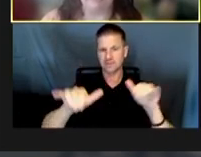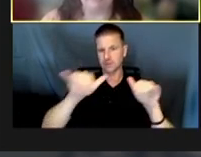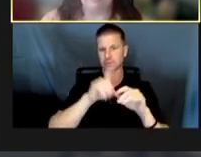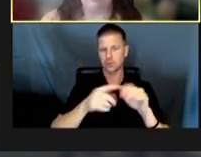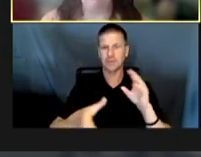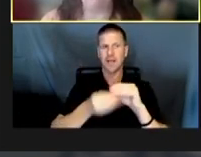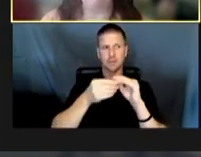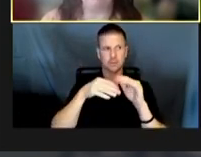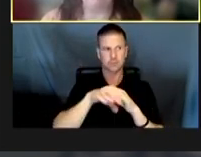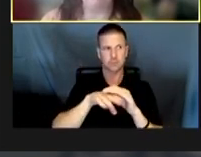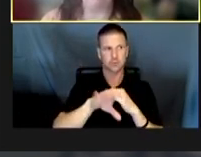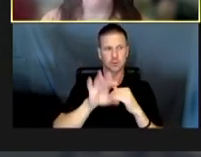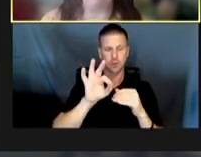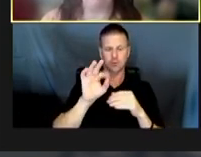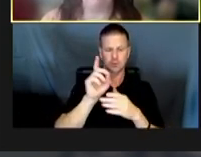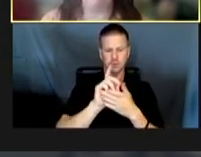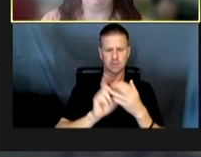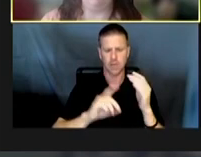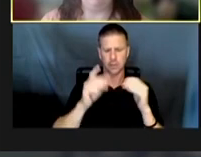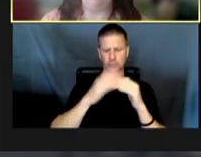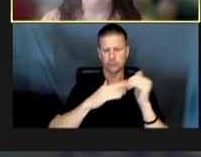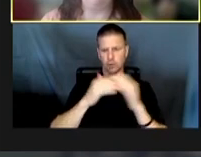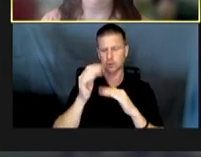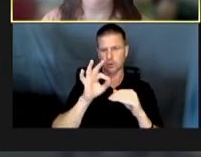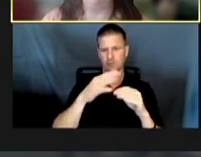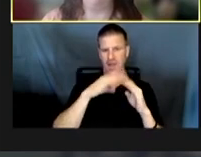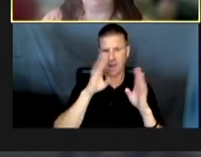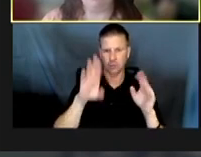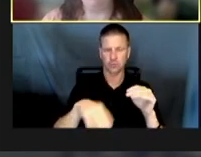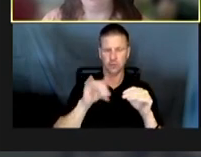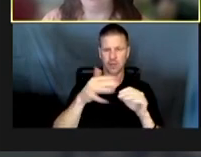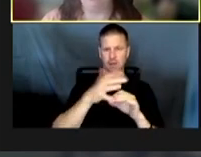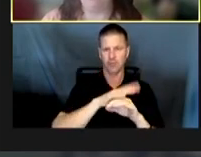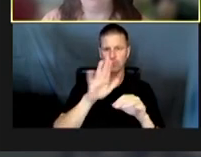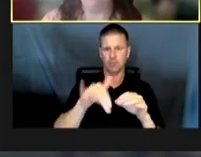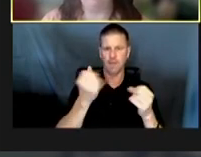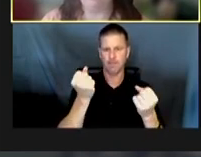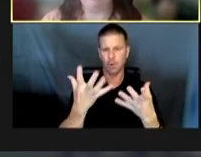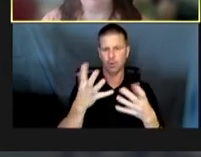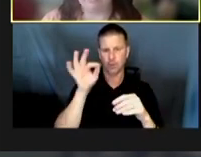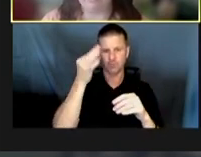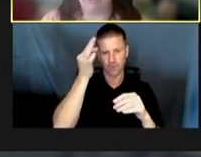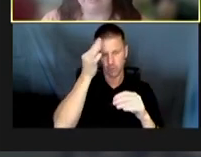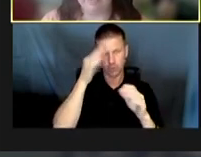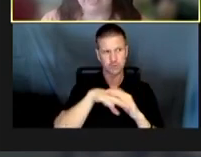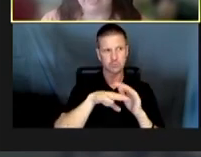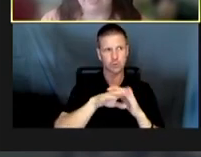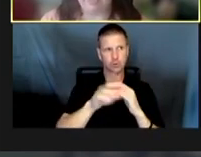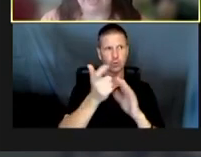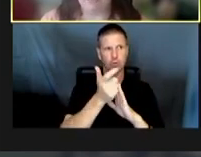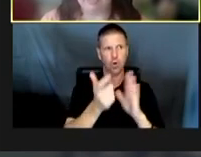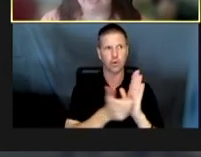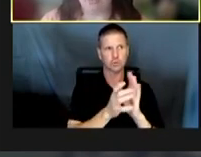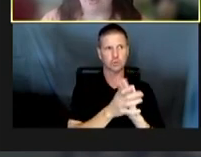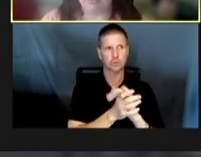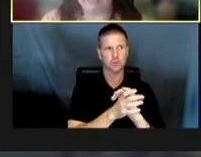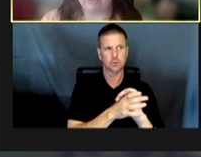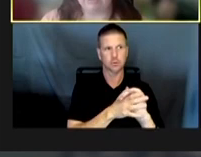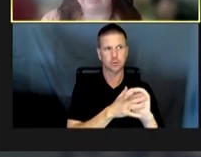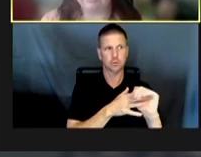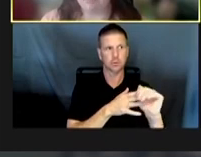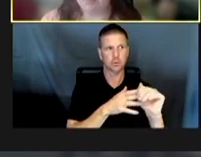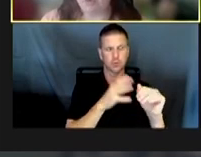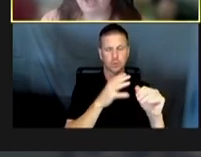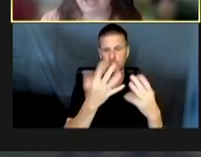accessibility of the design and construction of housing that's covered by multiple federal accessibility laws? I will give you all here